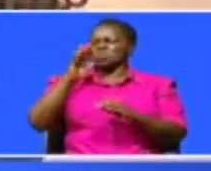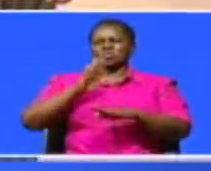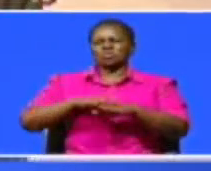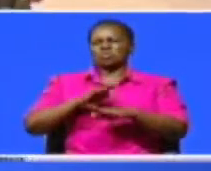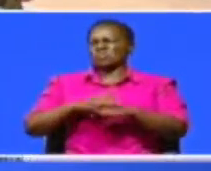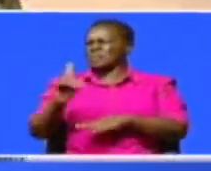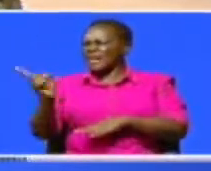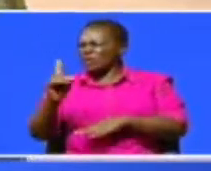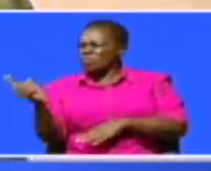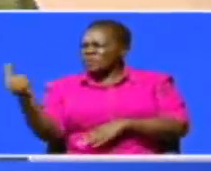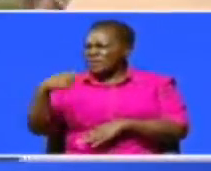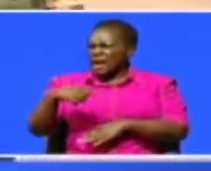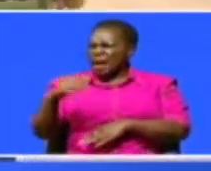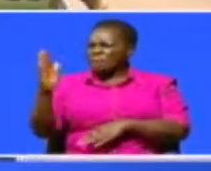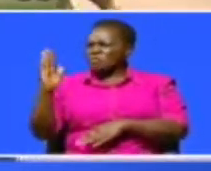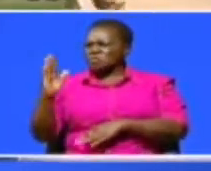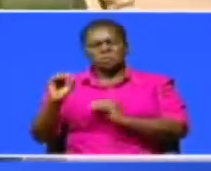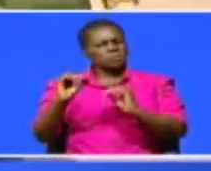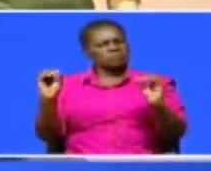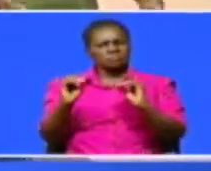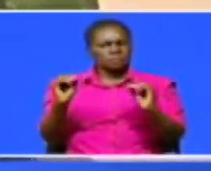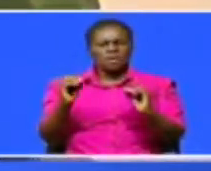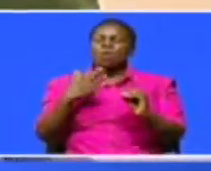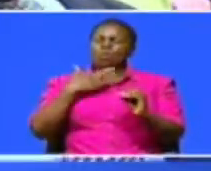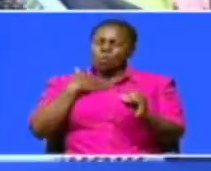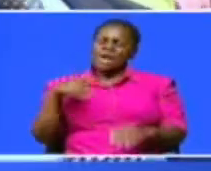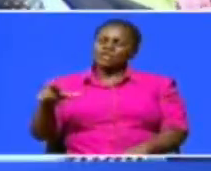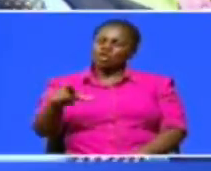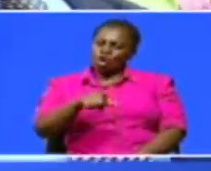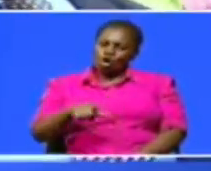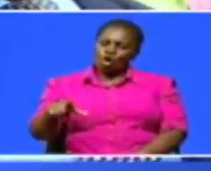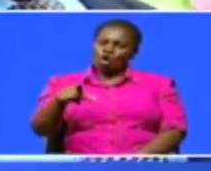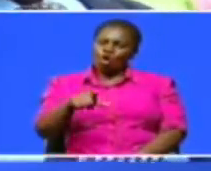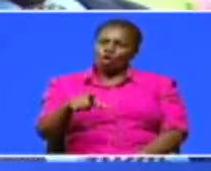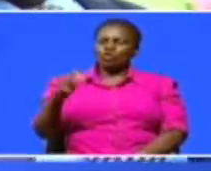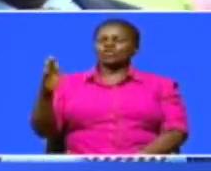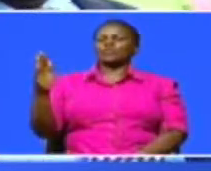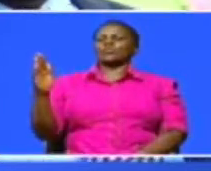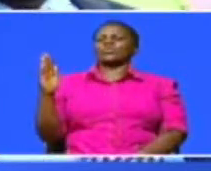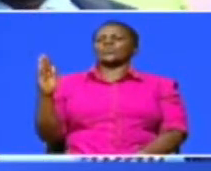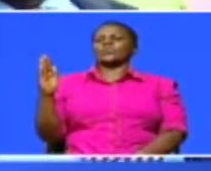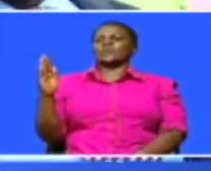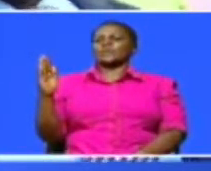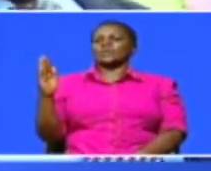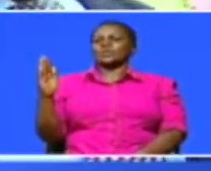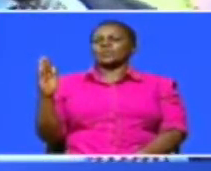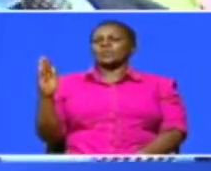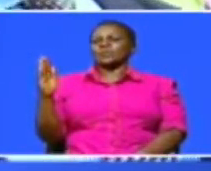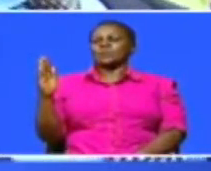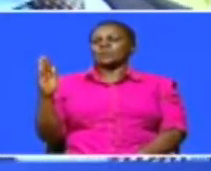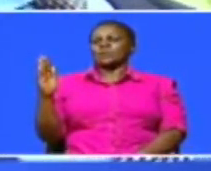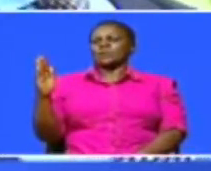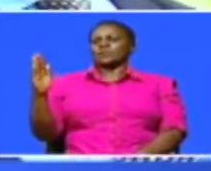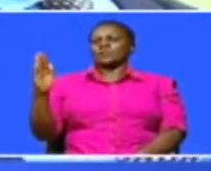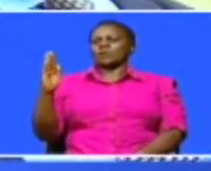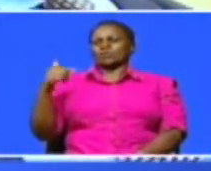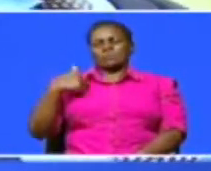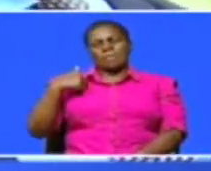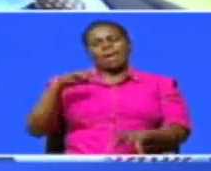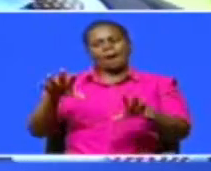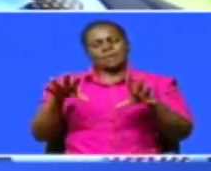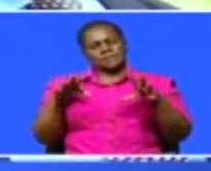as Nairobi. We need the local ones. That is when the kind of security I will go